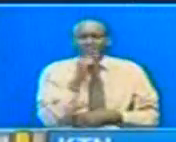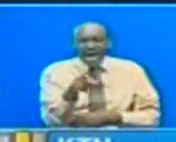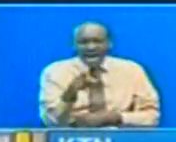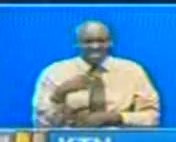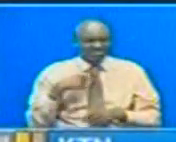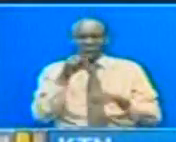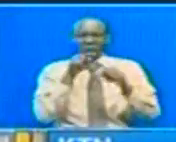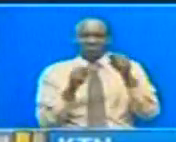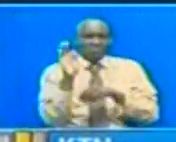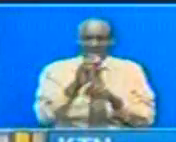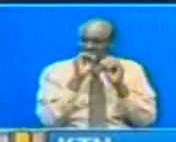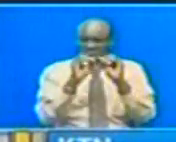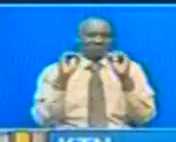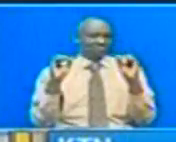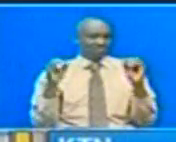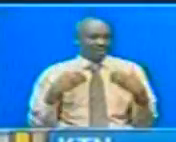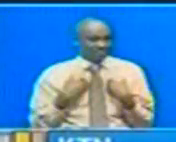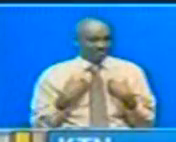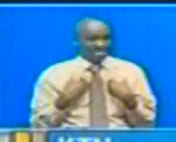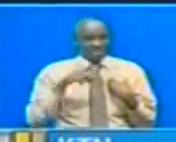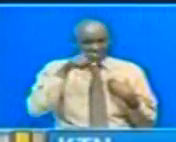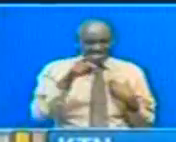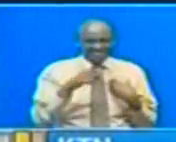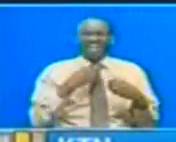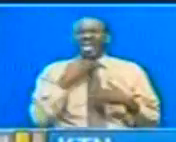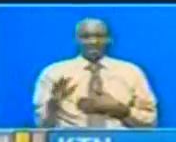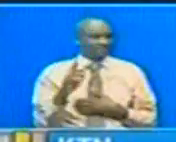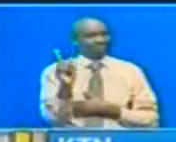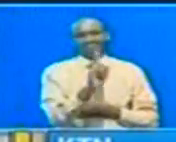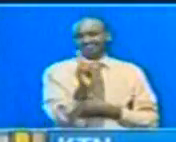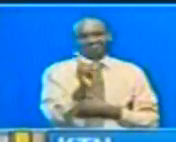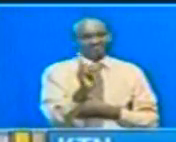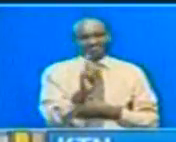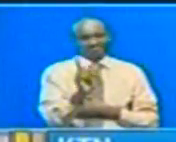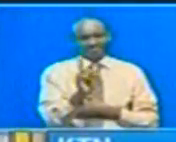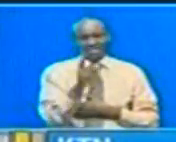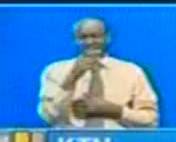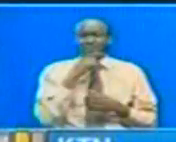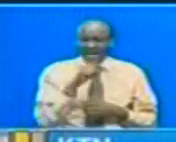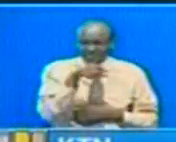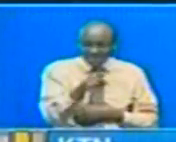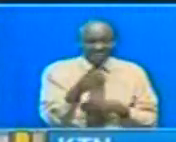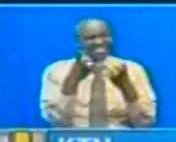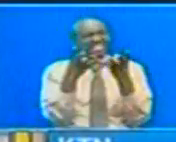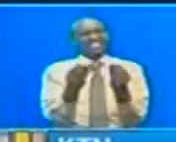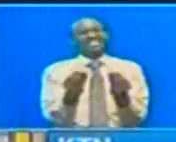no grudges, a man who had no bitterness, a man who could